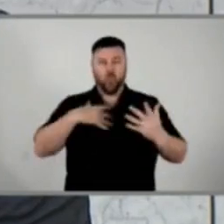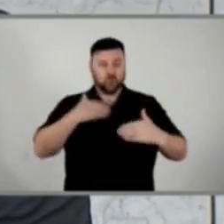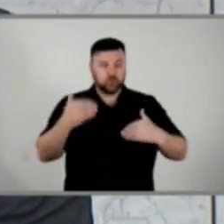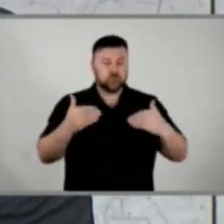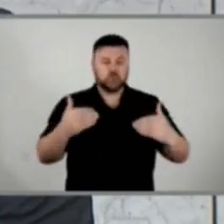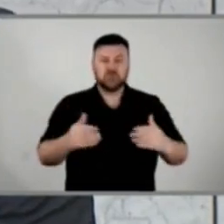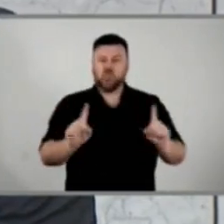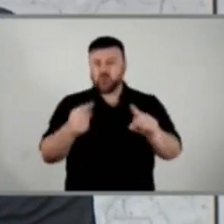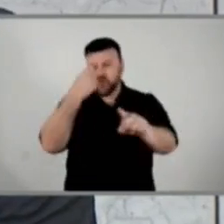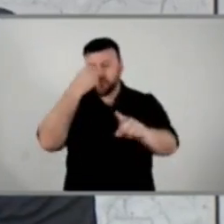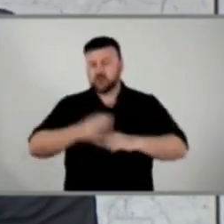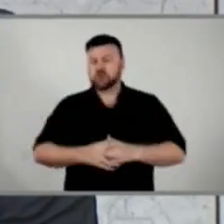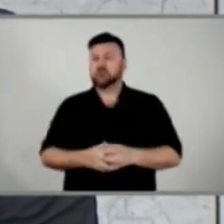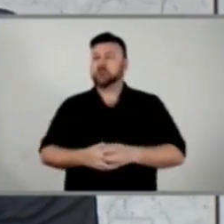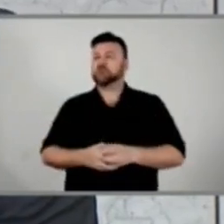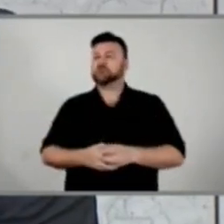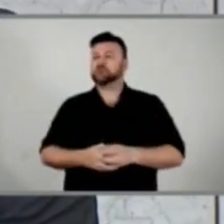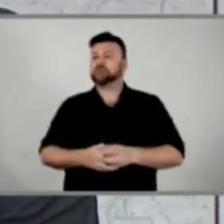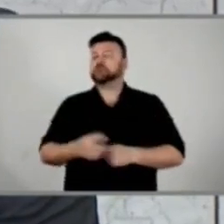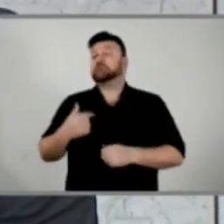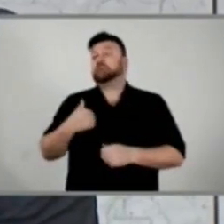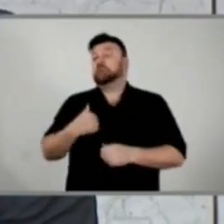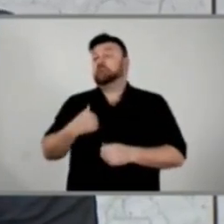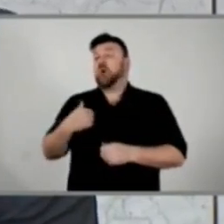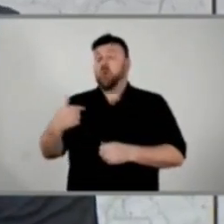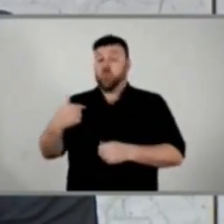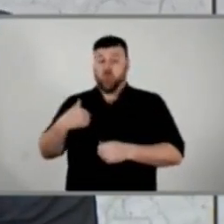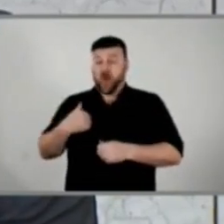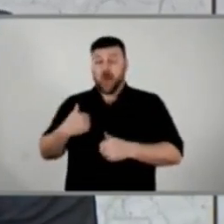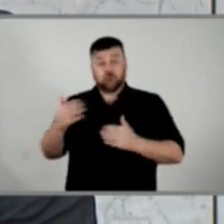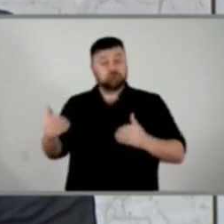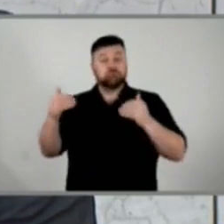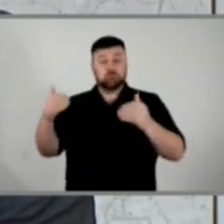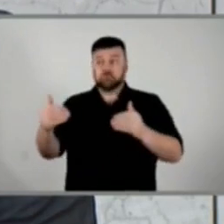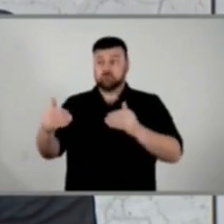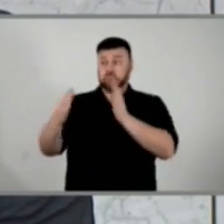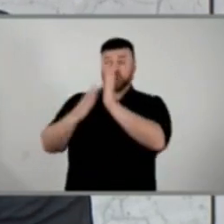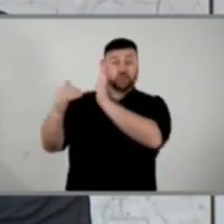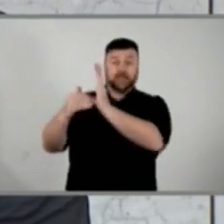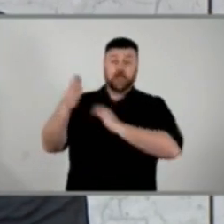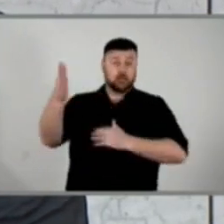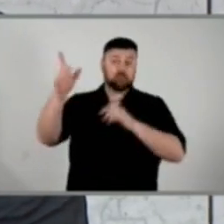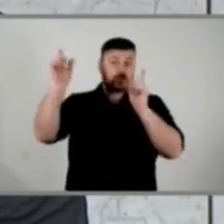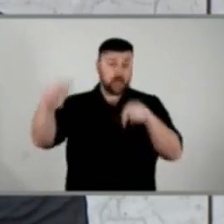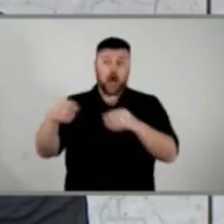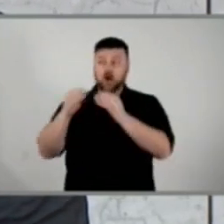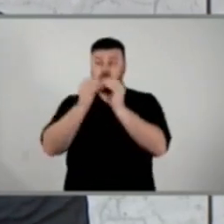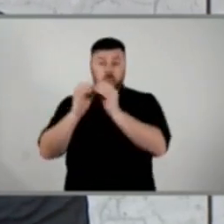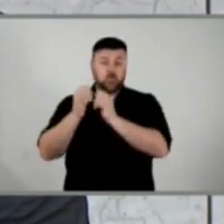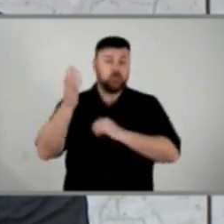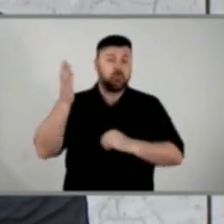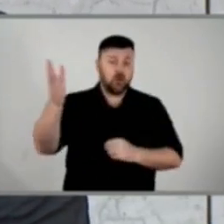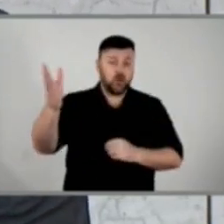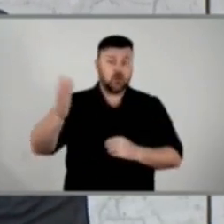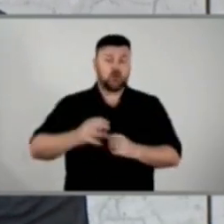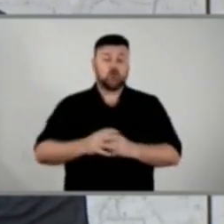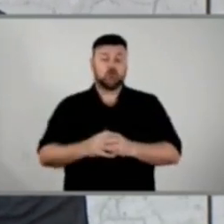know that. We've already moved on New Zealand, and that's gone well. I'm pleased with how that's proceeded. There were no issues raised about that